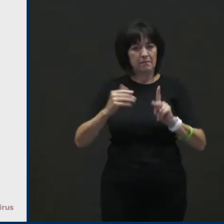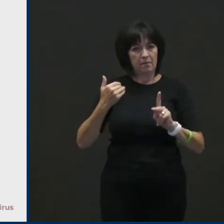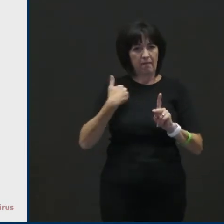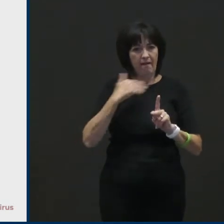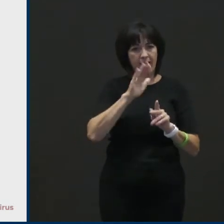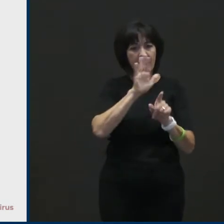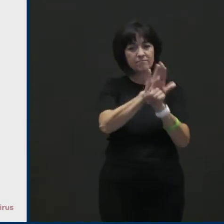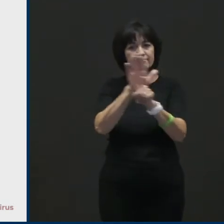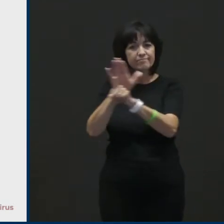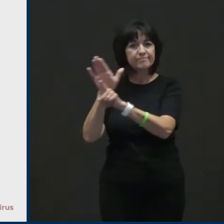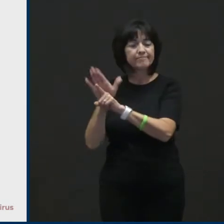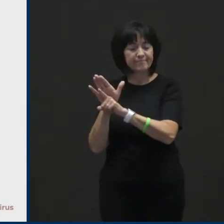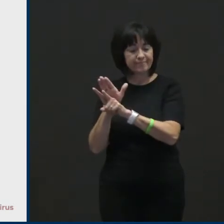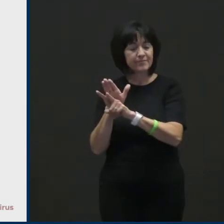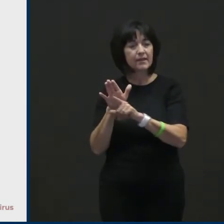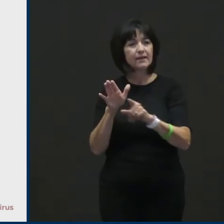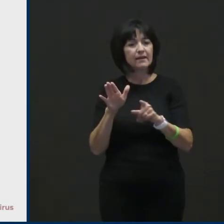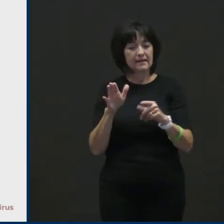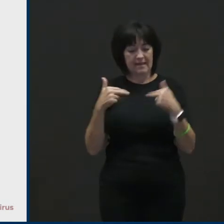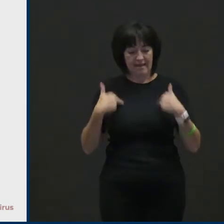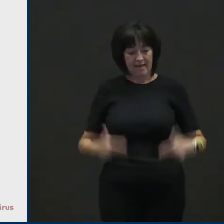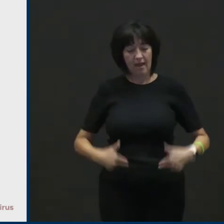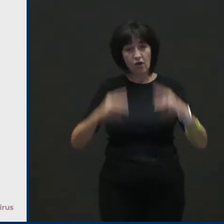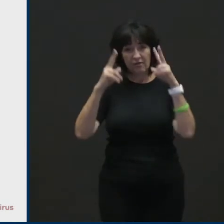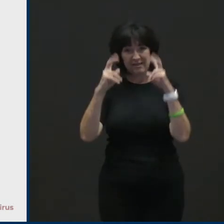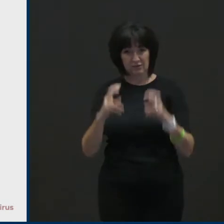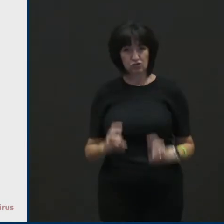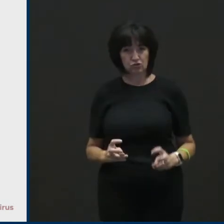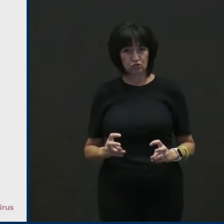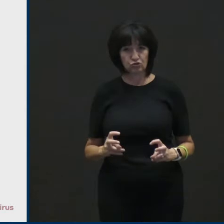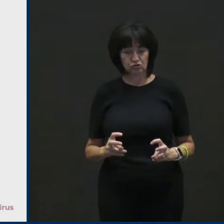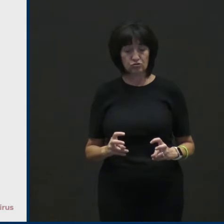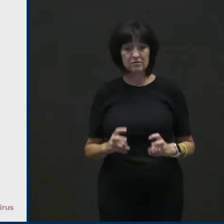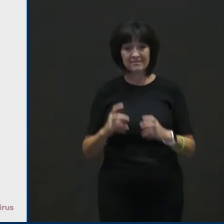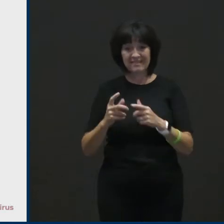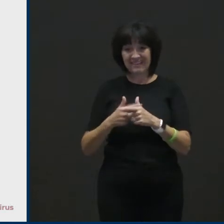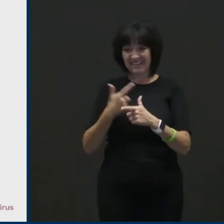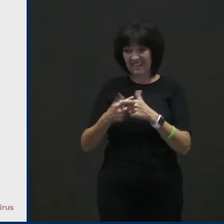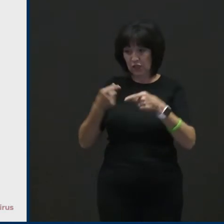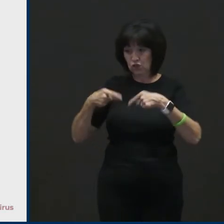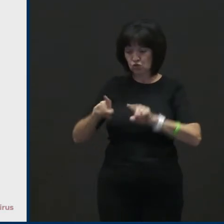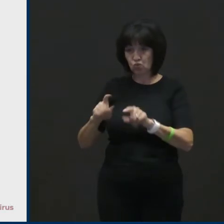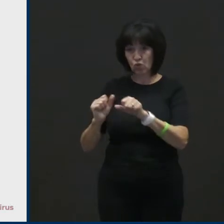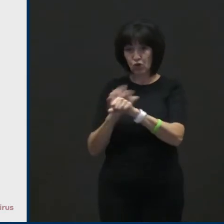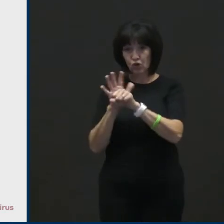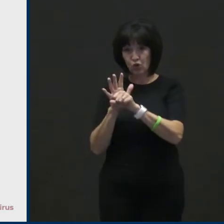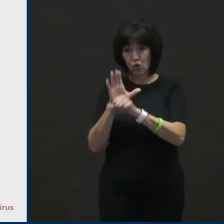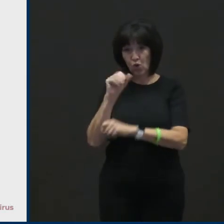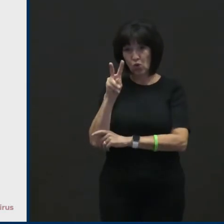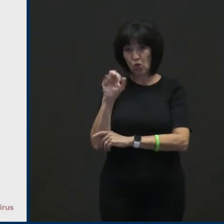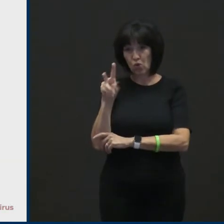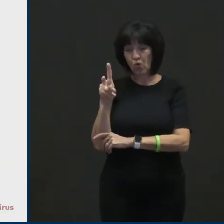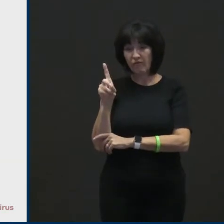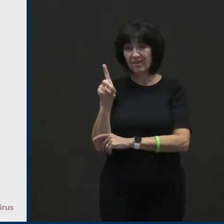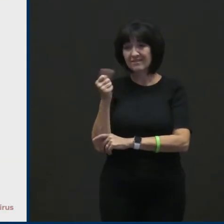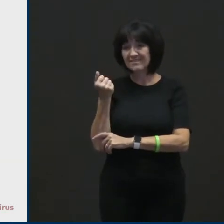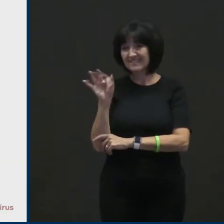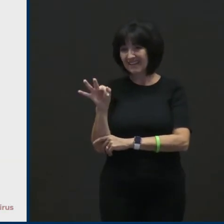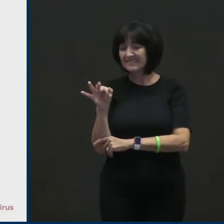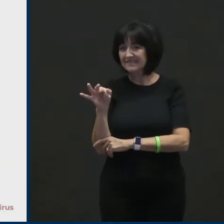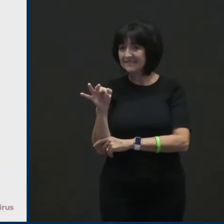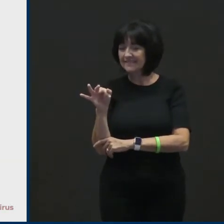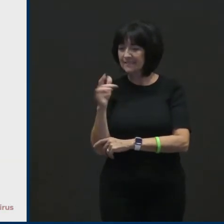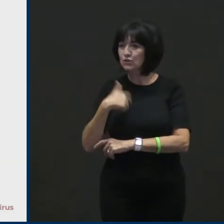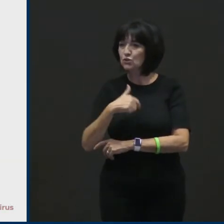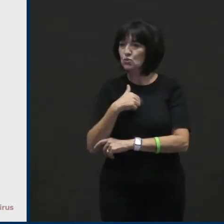significant decreases in healthcare visits, especially again during April and May, and even still in June